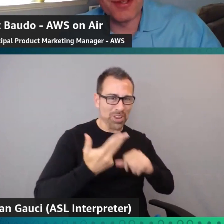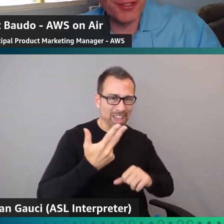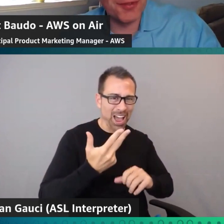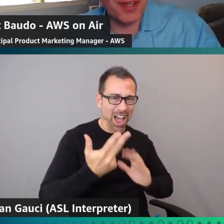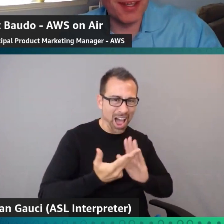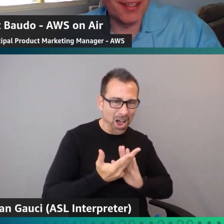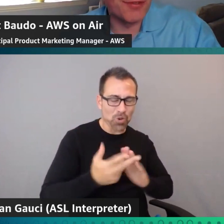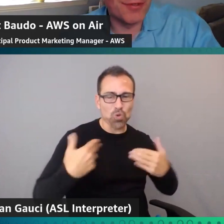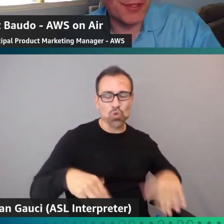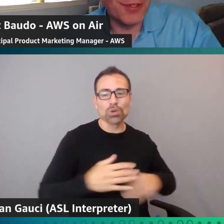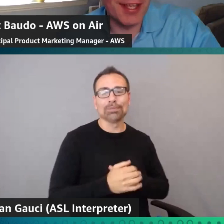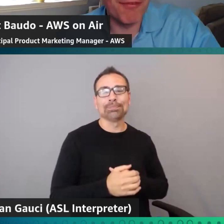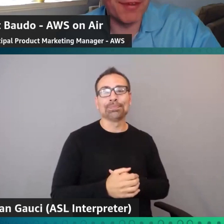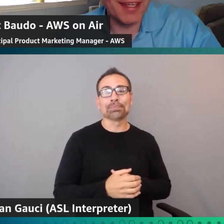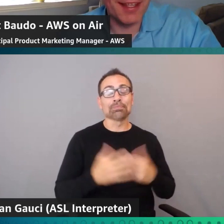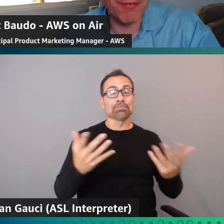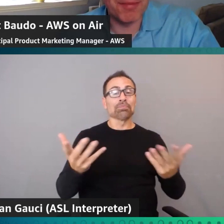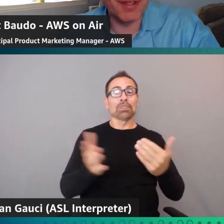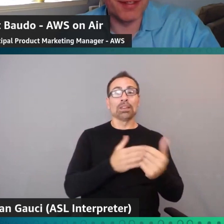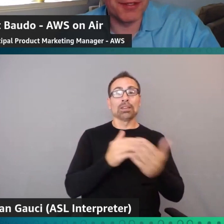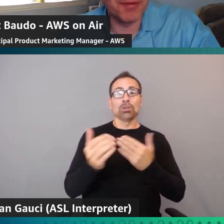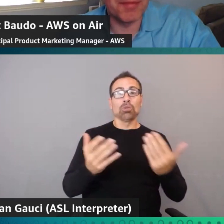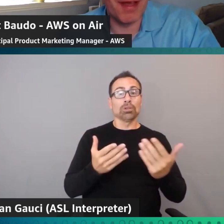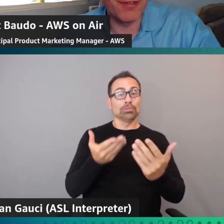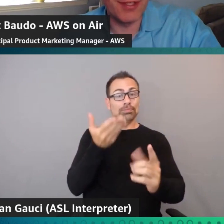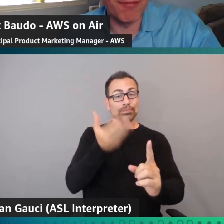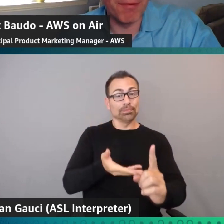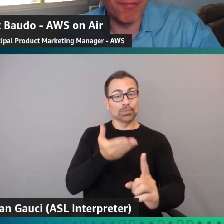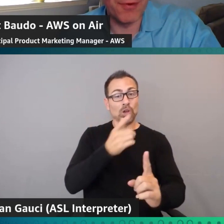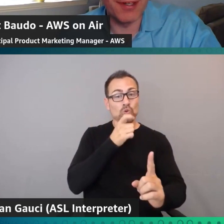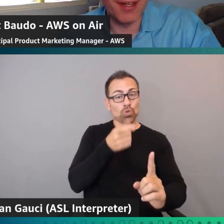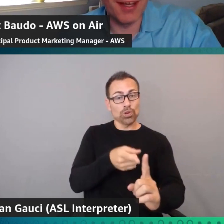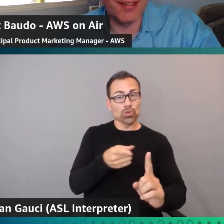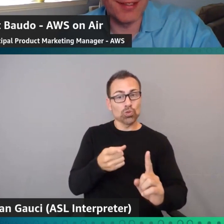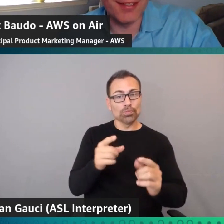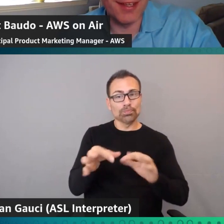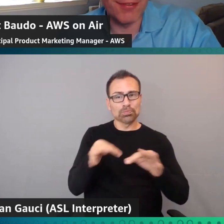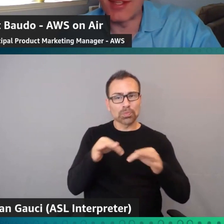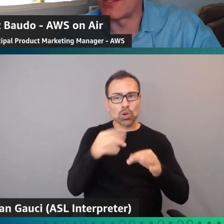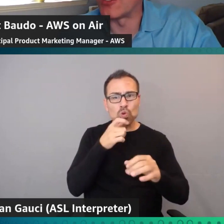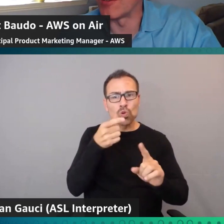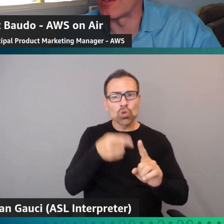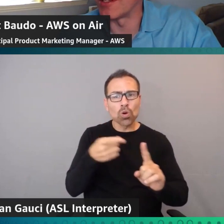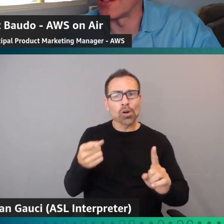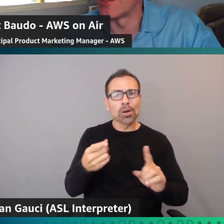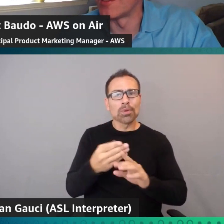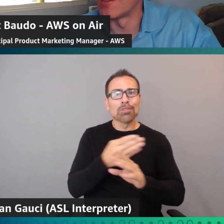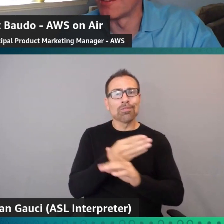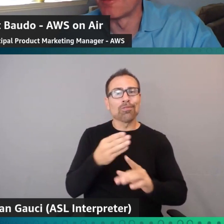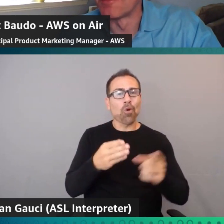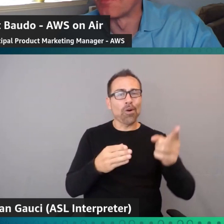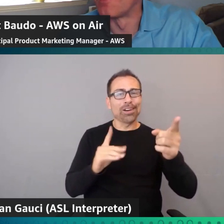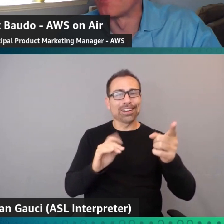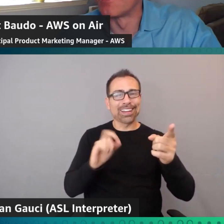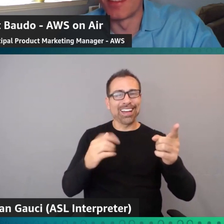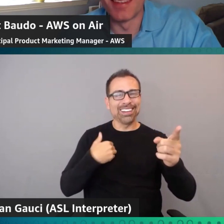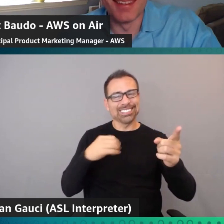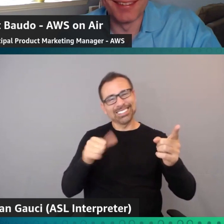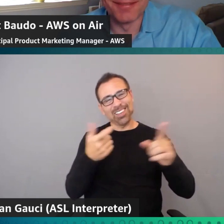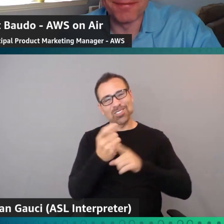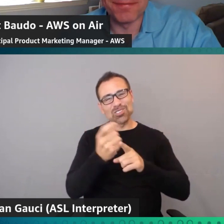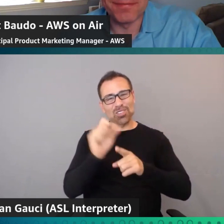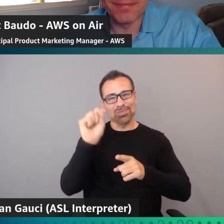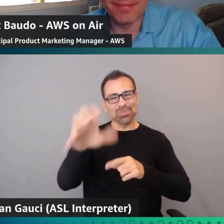Hassan, why don't you introduce yourself and tell everybody a little bit about yourself before Kyle tells another dad joke here. Sounds great.